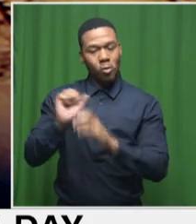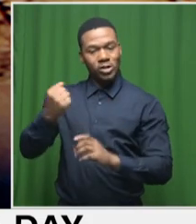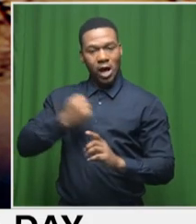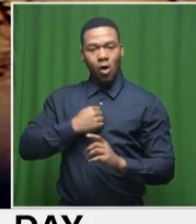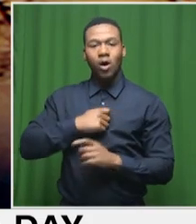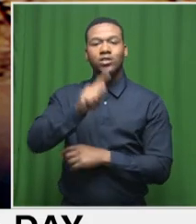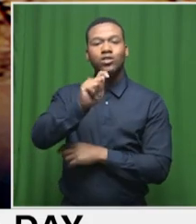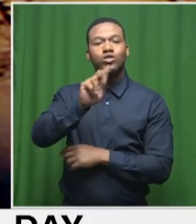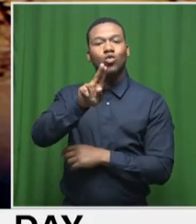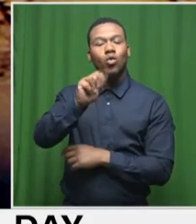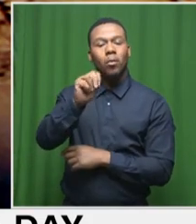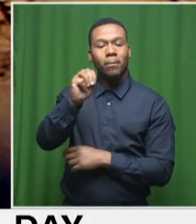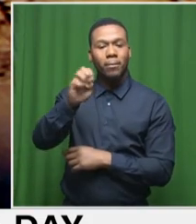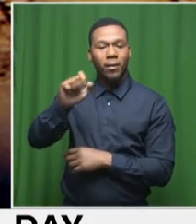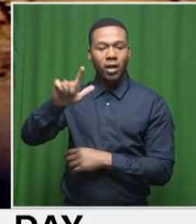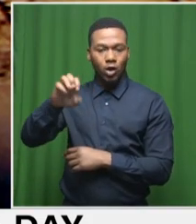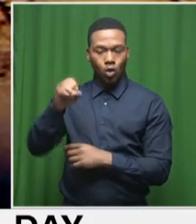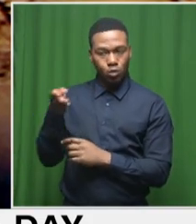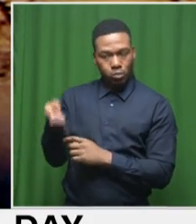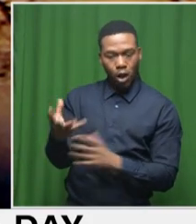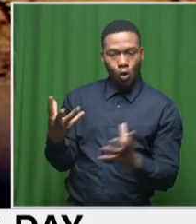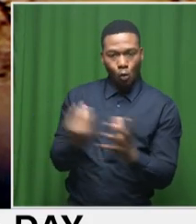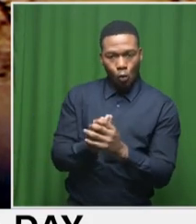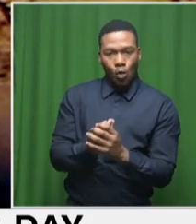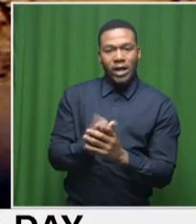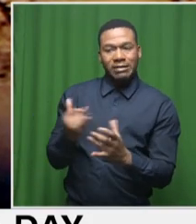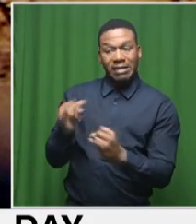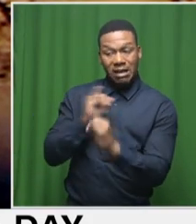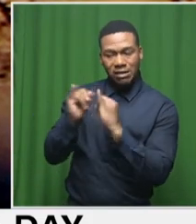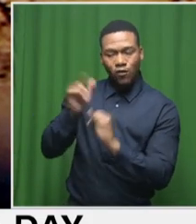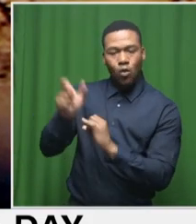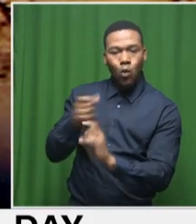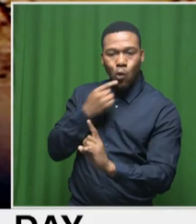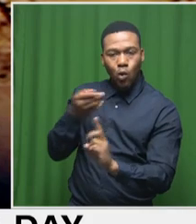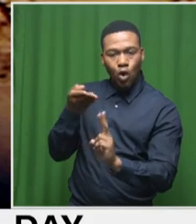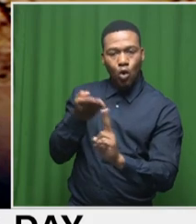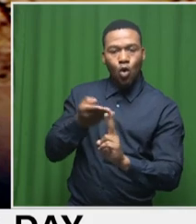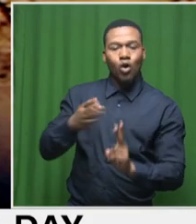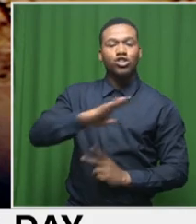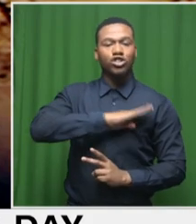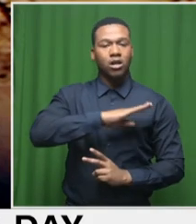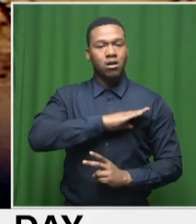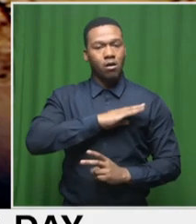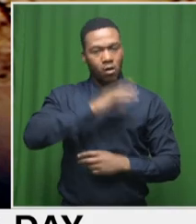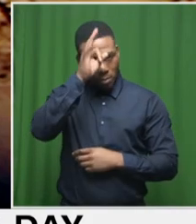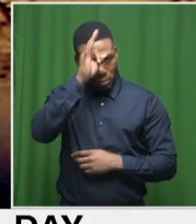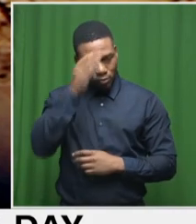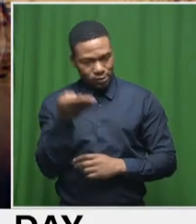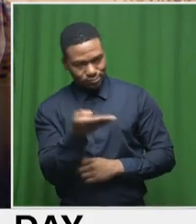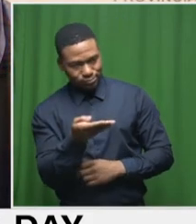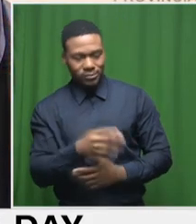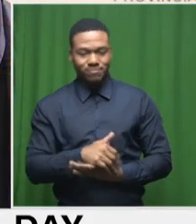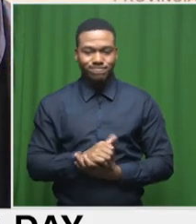he's joined by his guest, Lieutenant General. Let's get more from them. Good morning again to you, Tumelo.